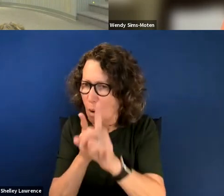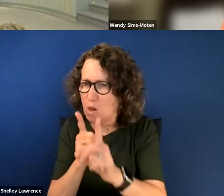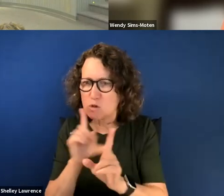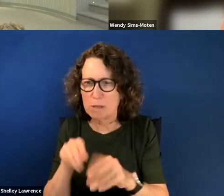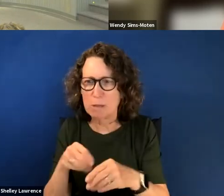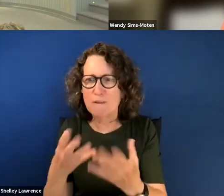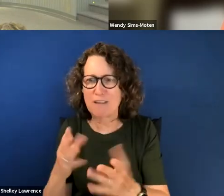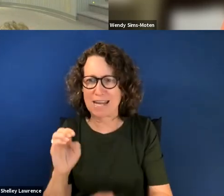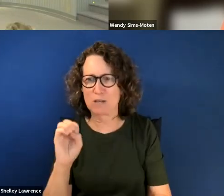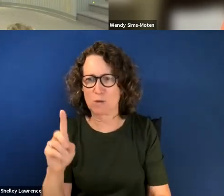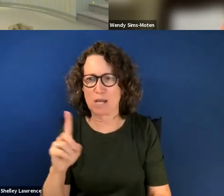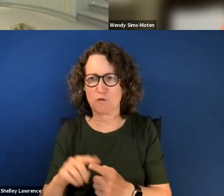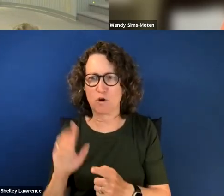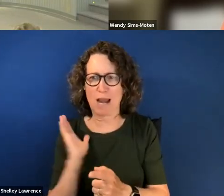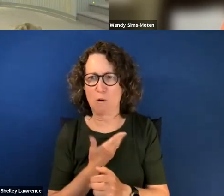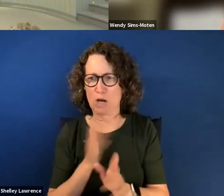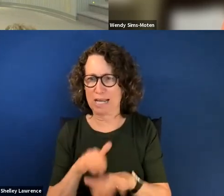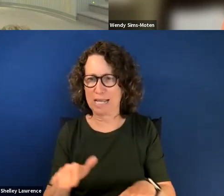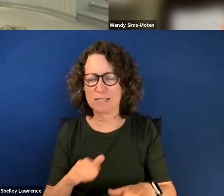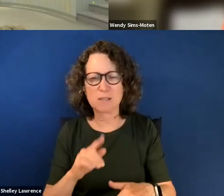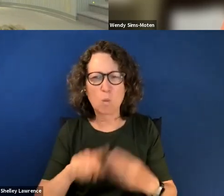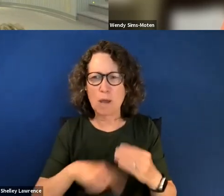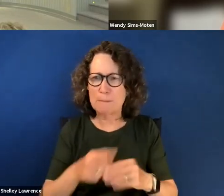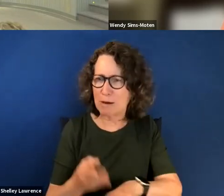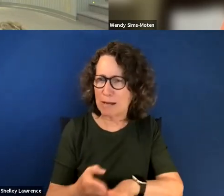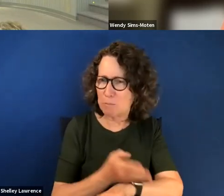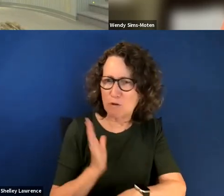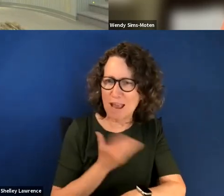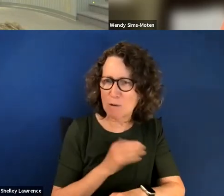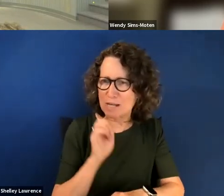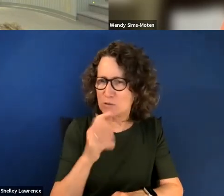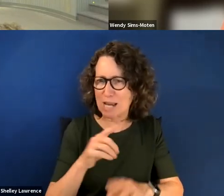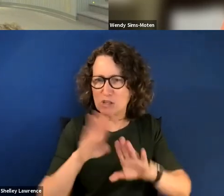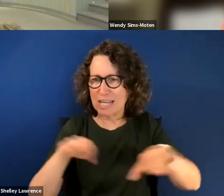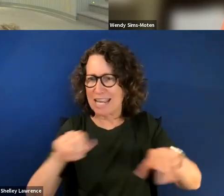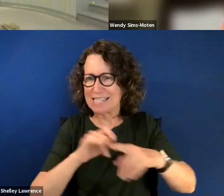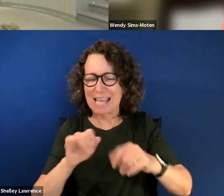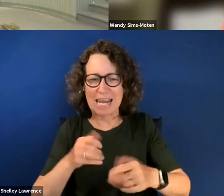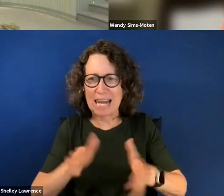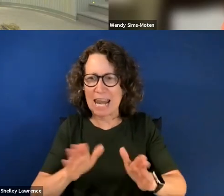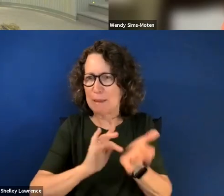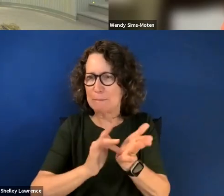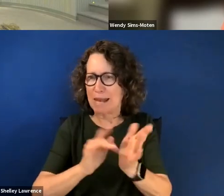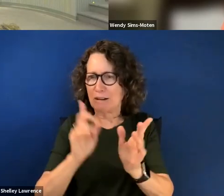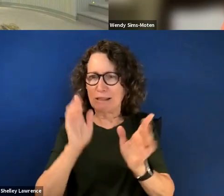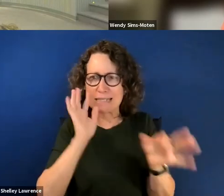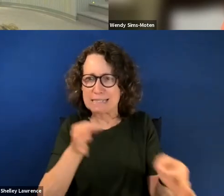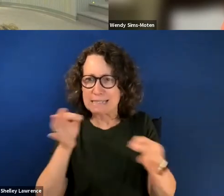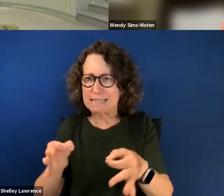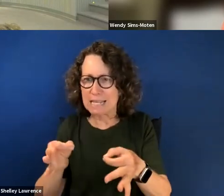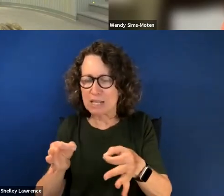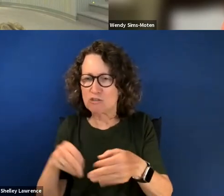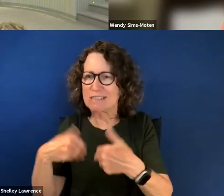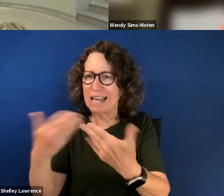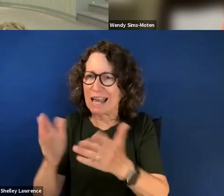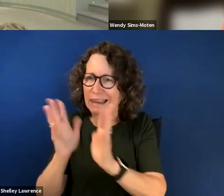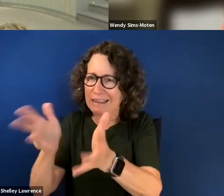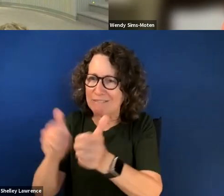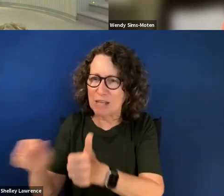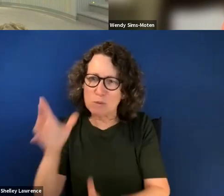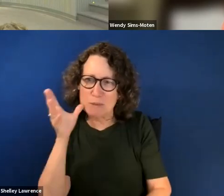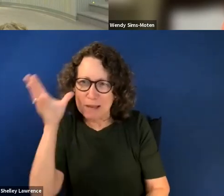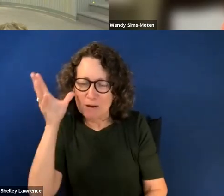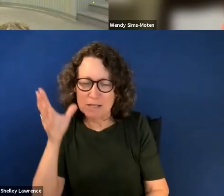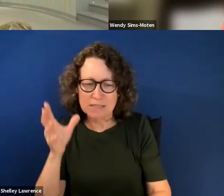provide education for the kids. How about improve our educating your kids and then let the medical decisions to their parents? See, it's a